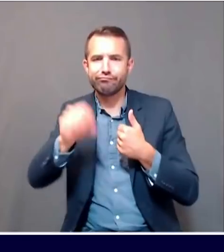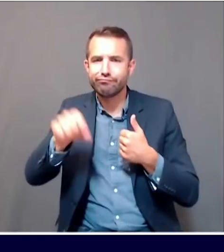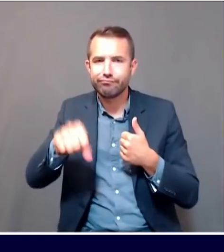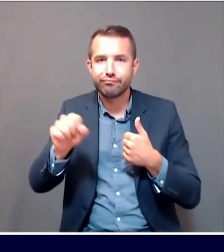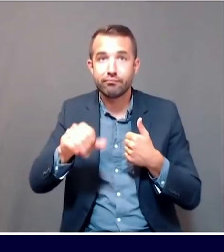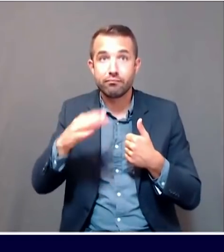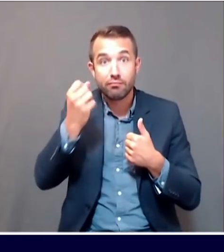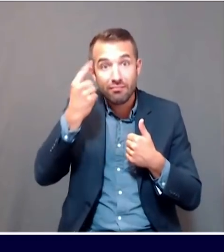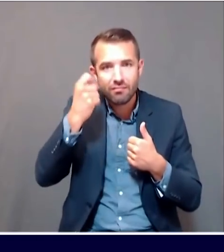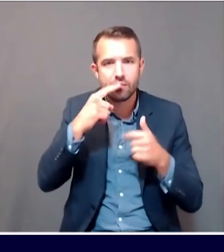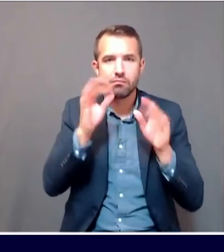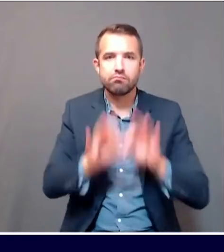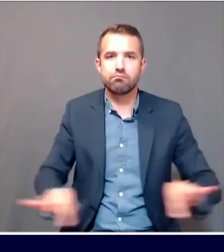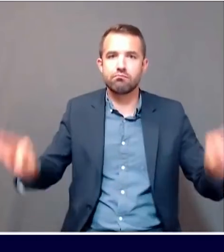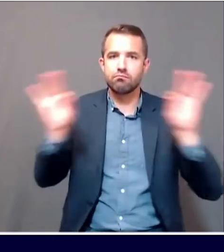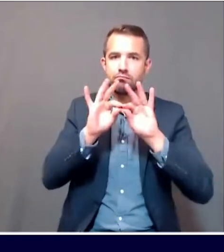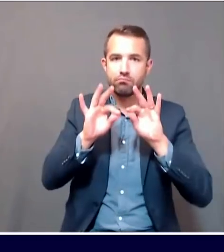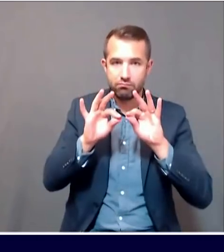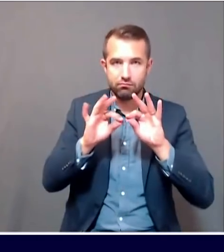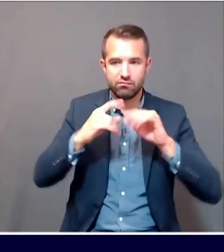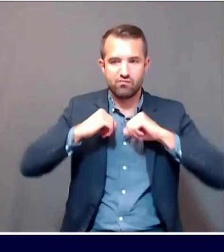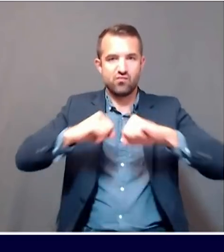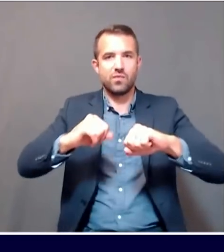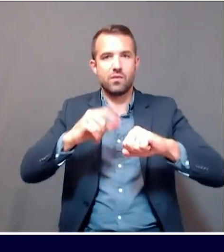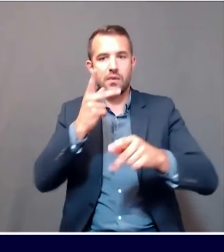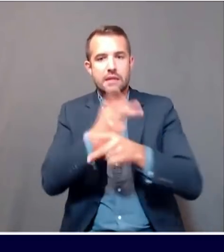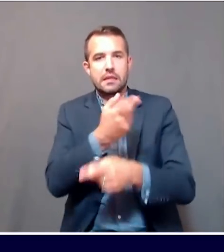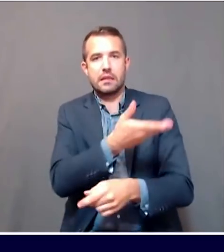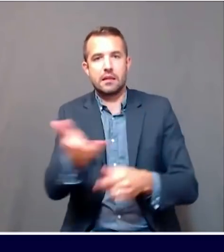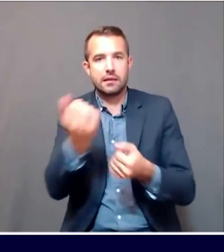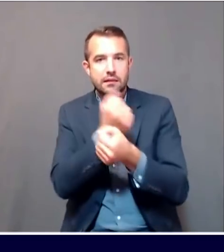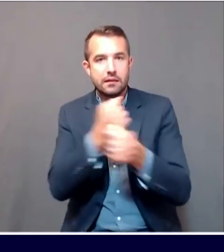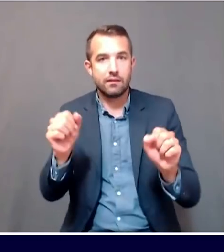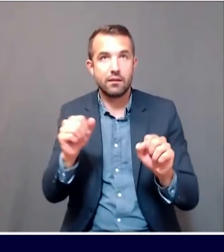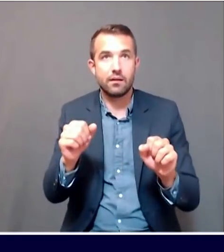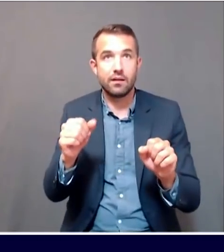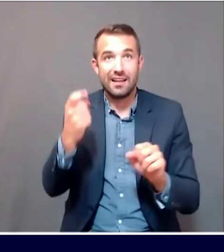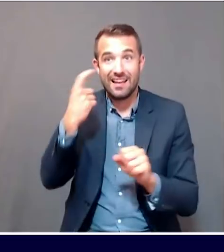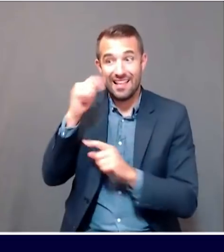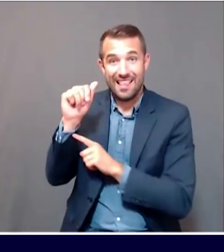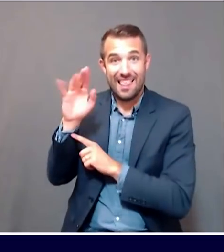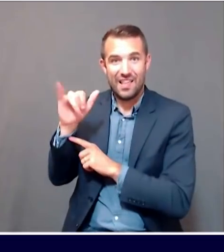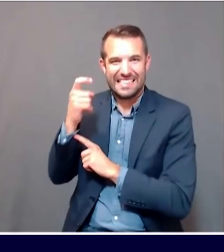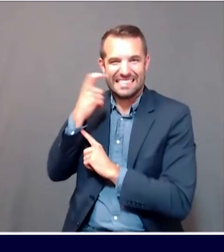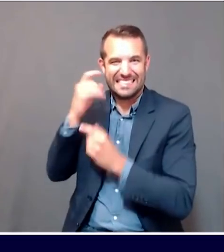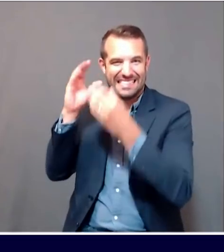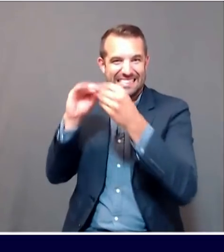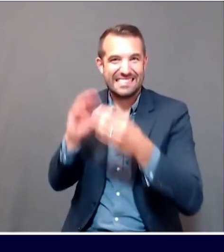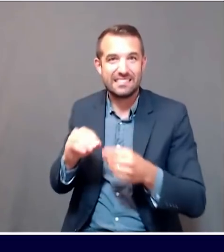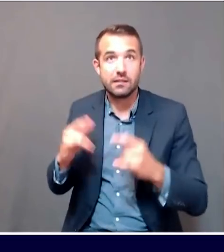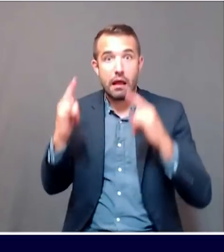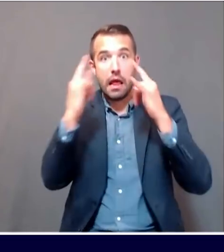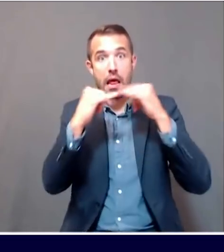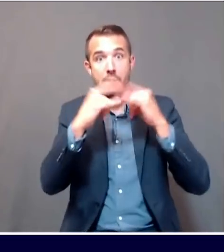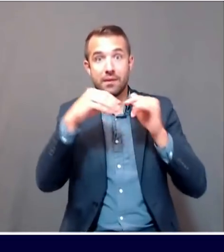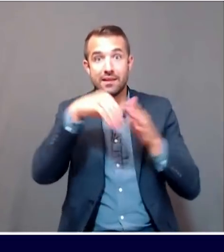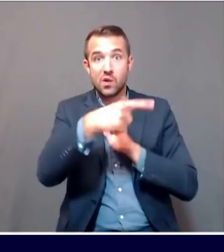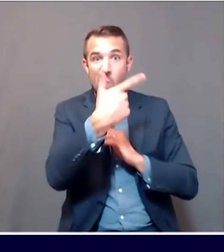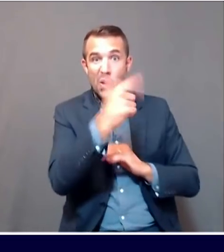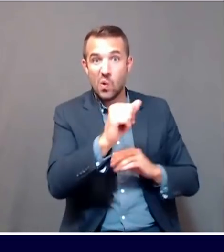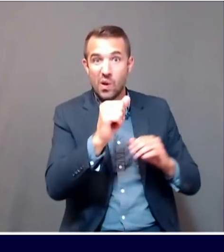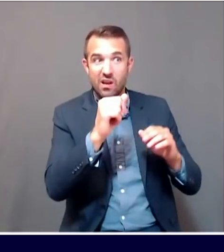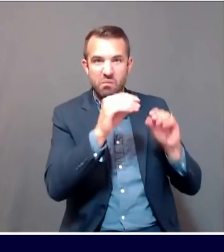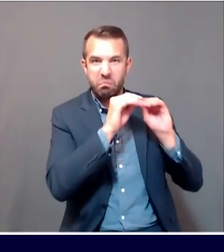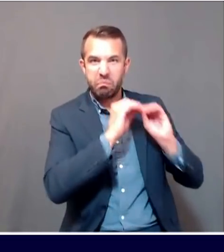Amy mentioned a moment ago a recent publication detailing an outbreak at a camp in Georgia. And when I read that, what